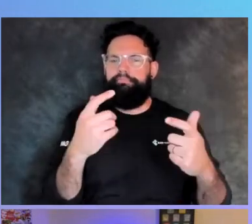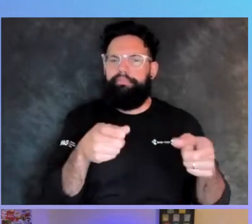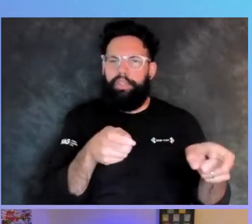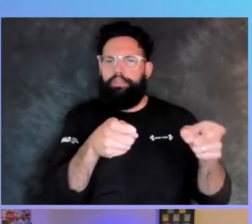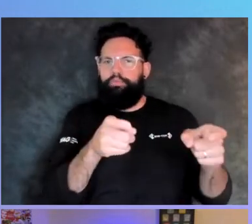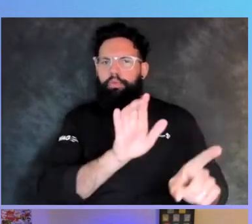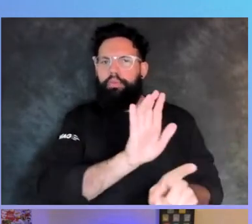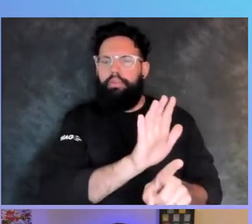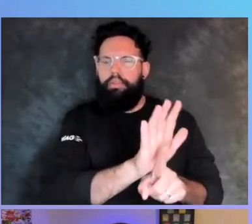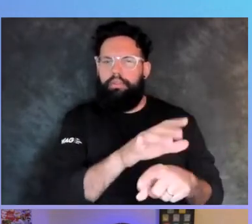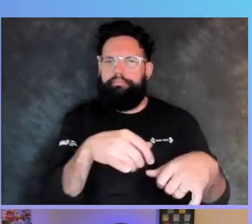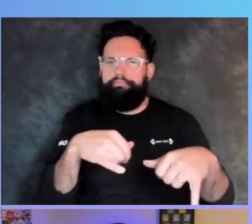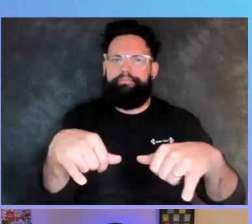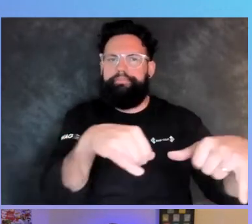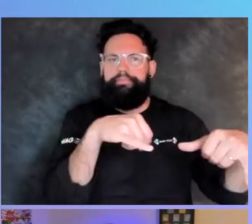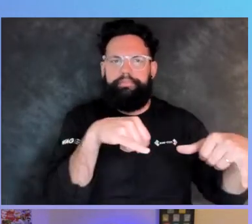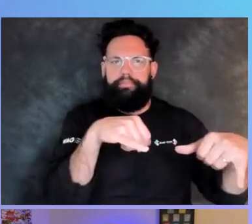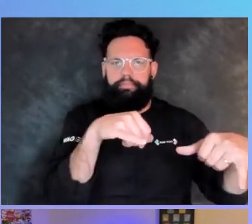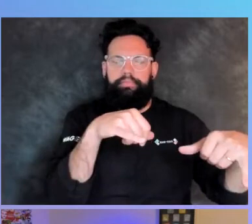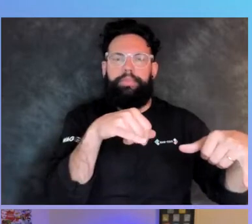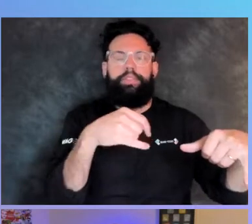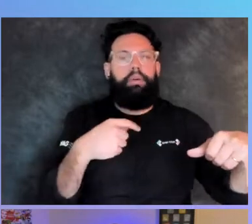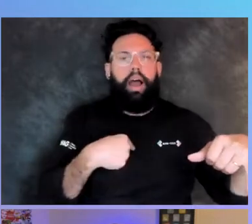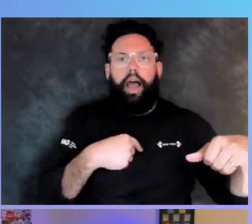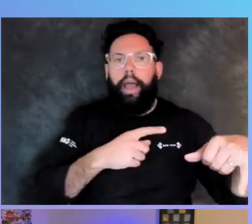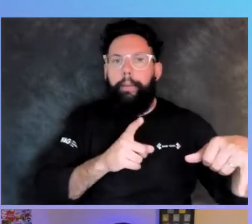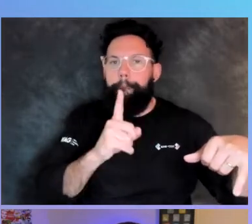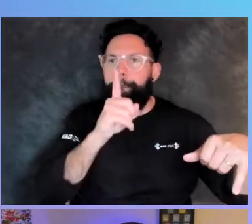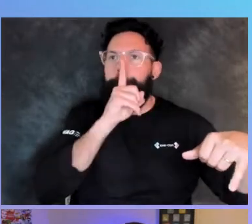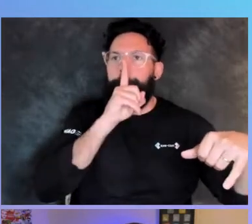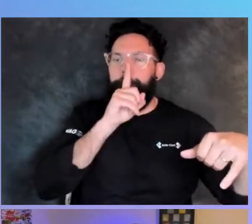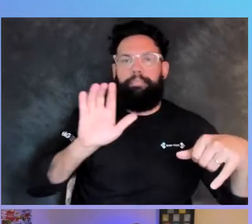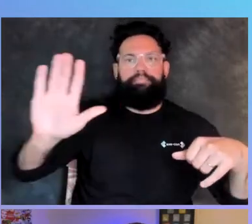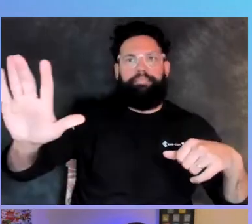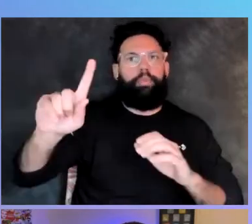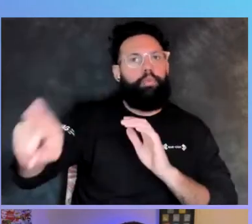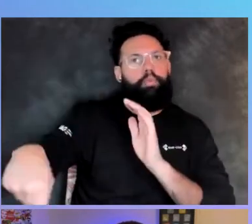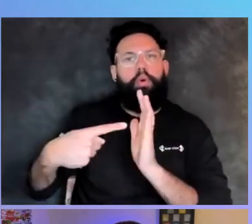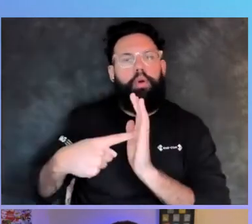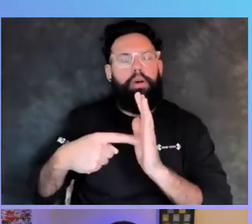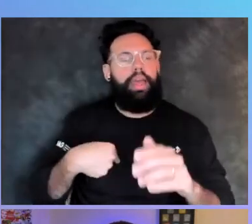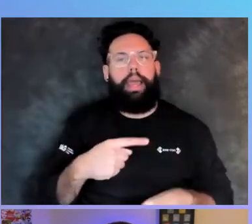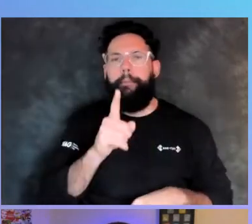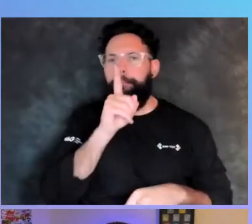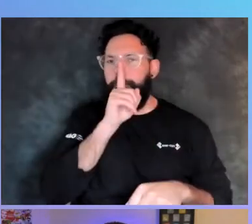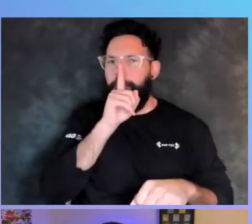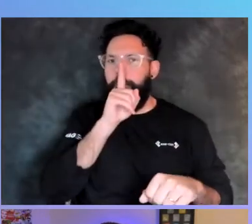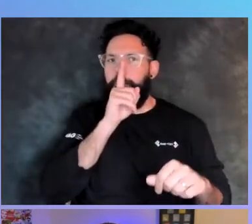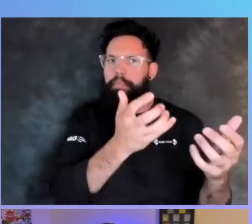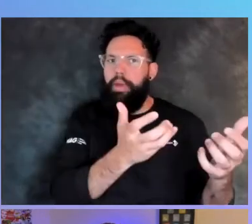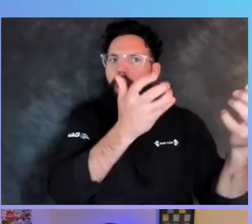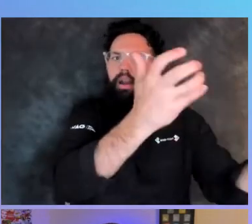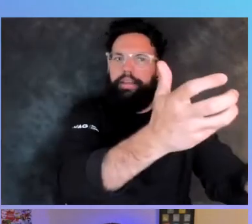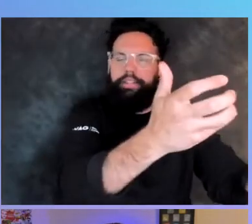some information from it. I'm withholding the role it should be playing, and I'm withholding the audience that it should be